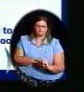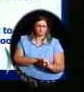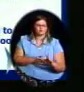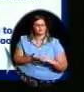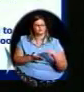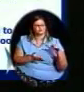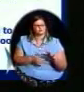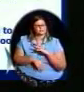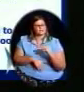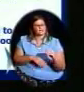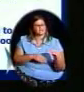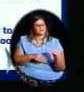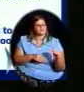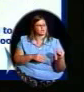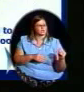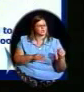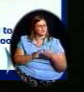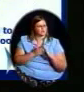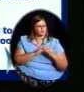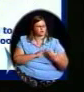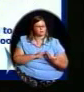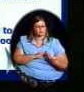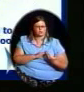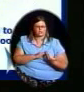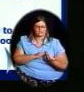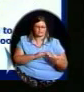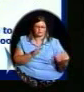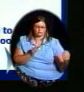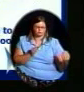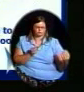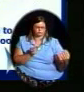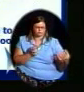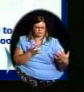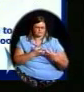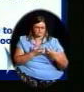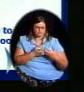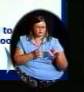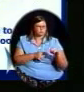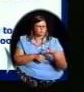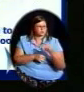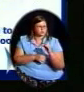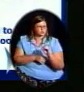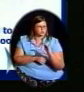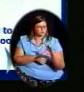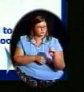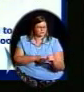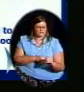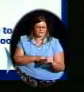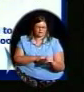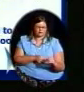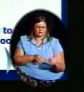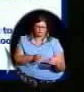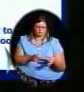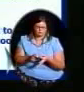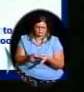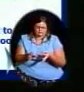community. Okay, although we parallel with Johnson County and we are delaying our first use of alcohol and cigarettes, but let's keep getting